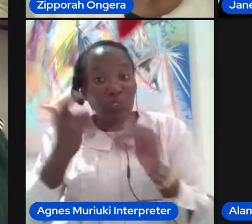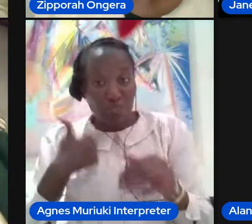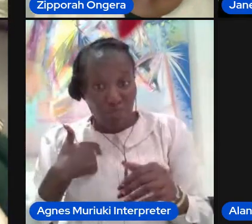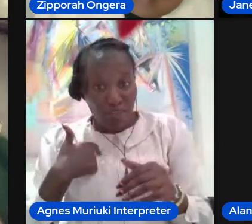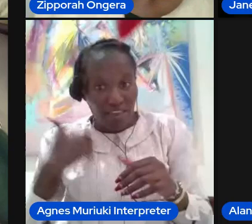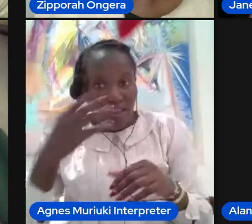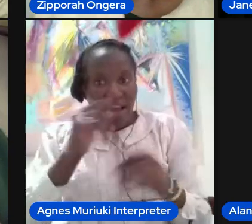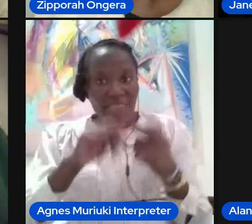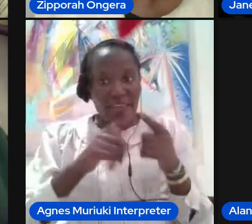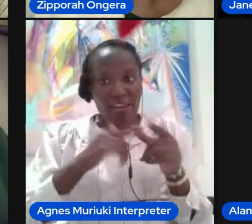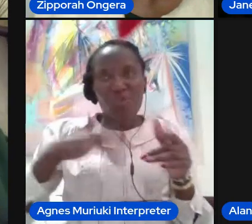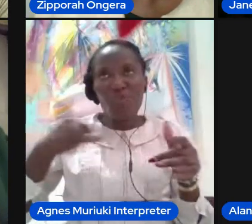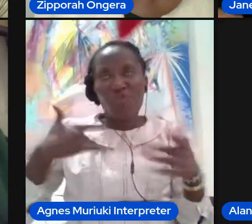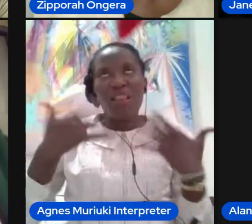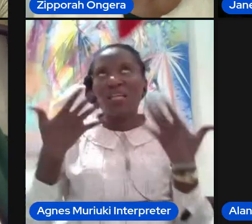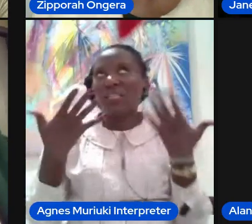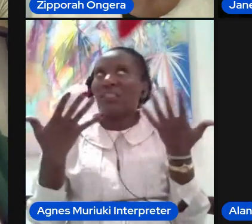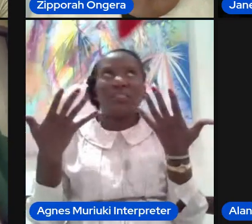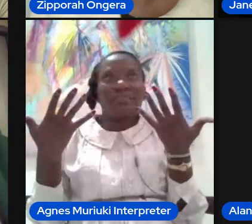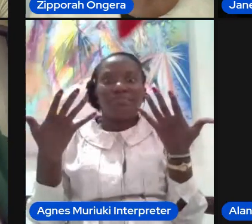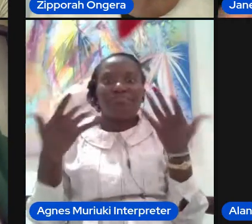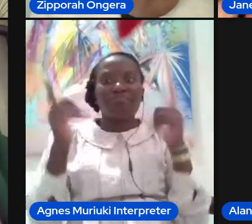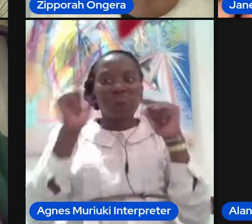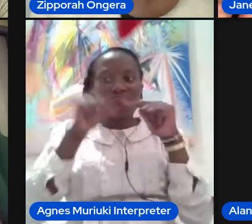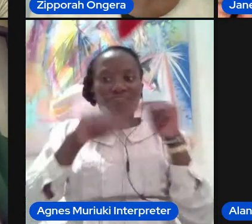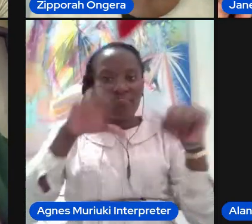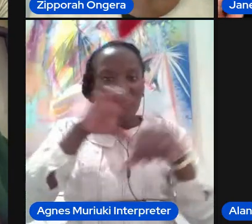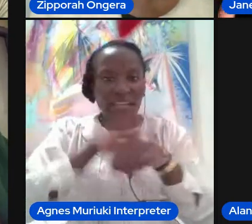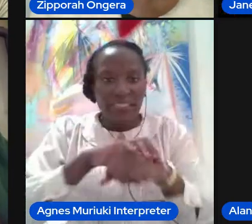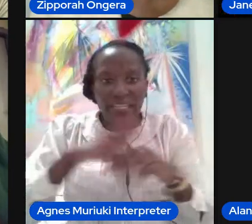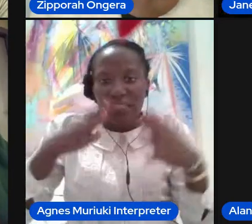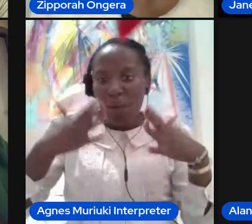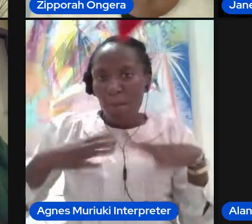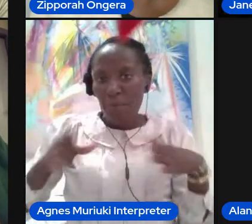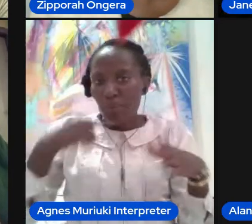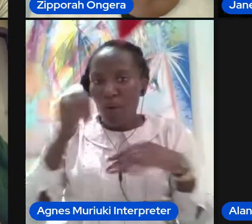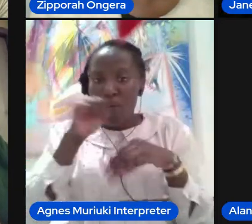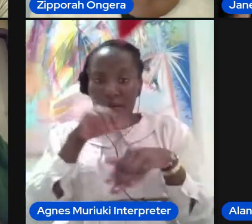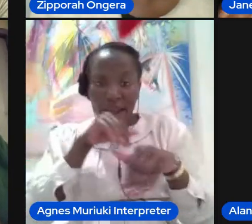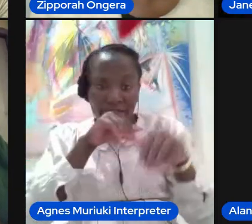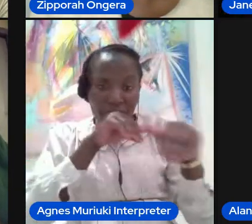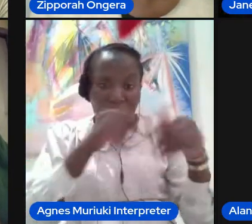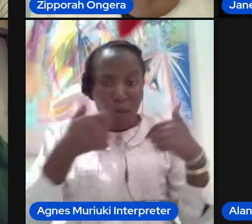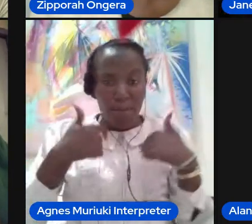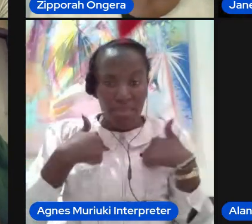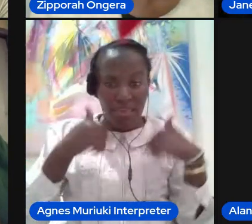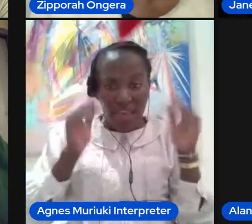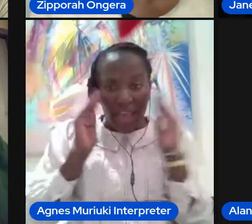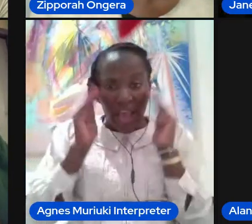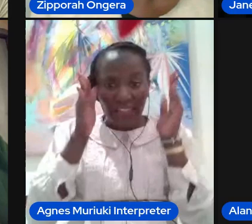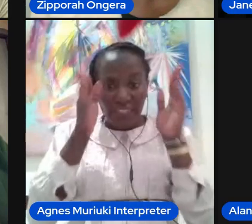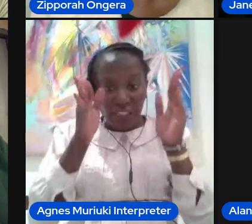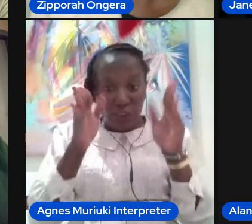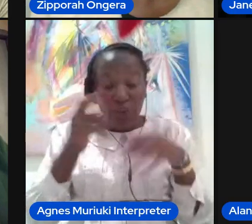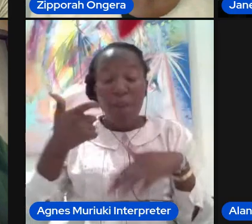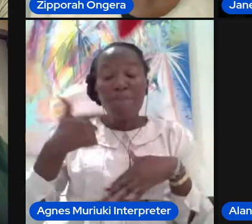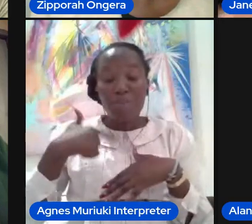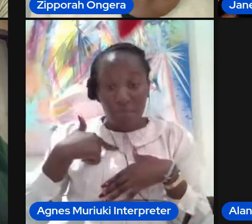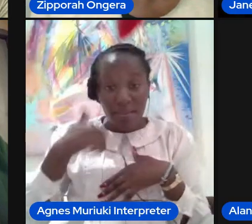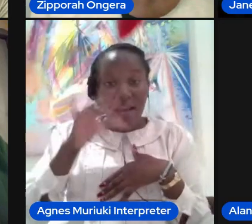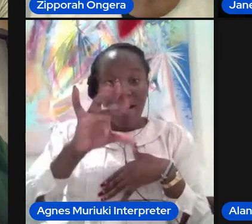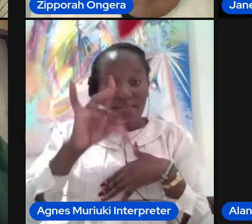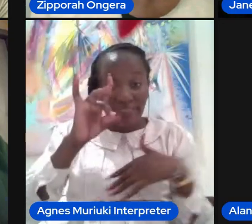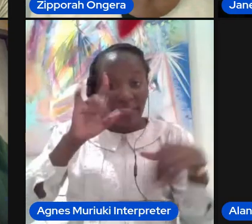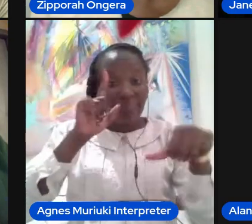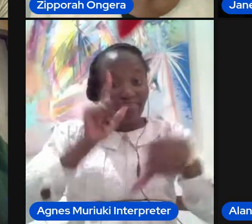you feel like, I can't be able to get an audience and attention and all that? Personally, I take time to understand